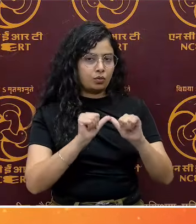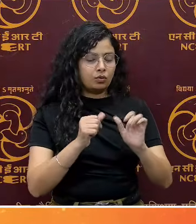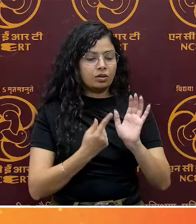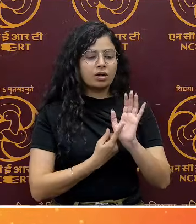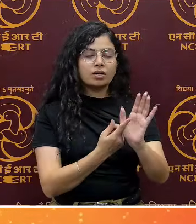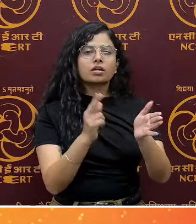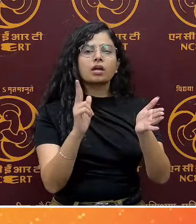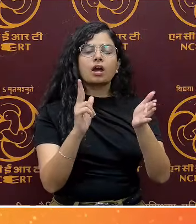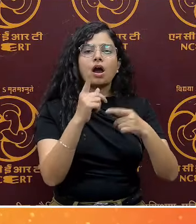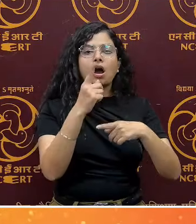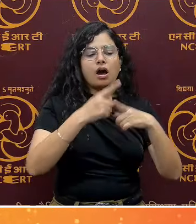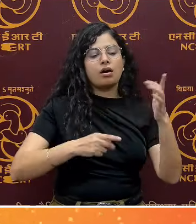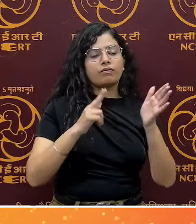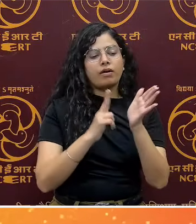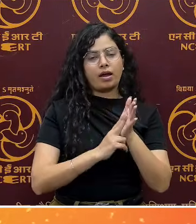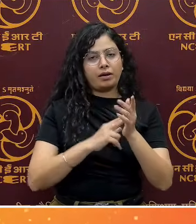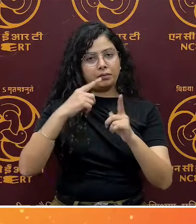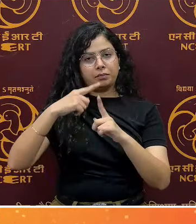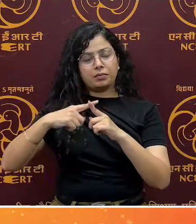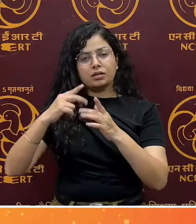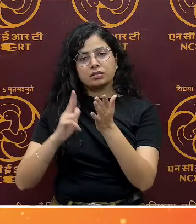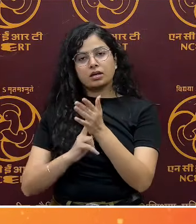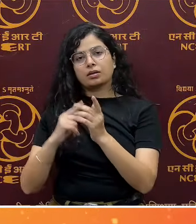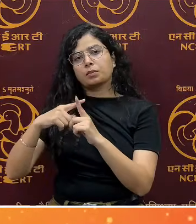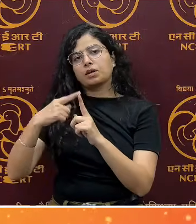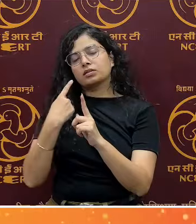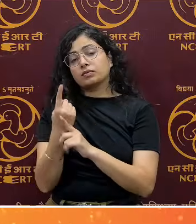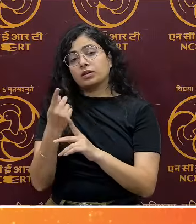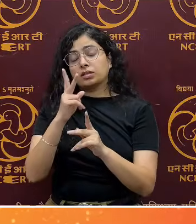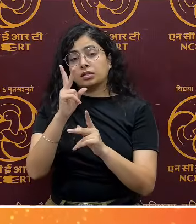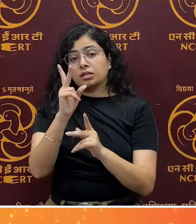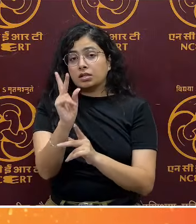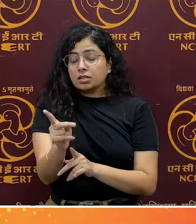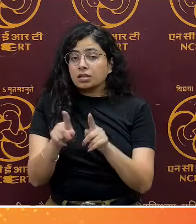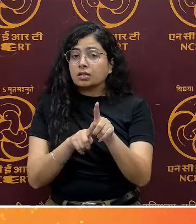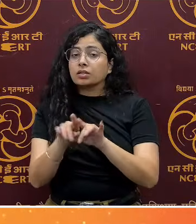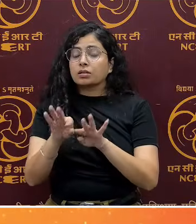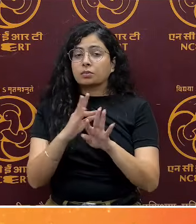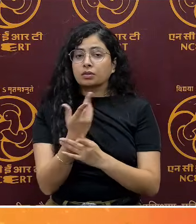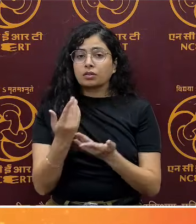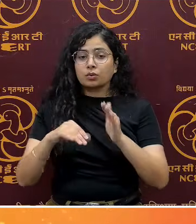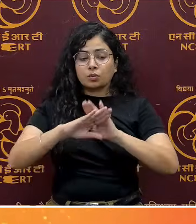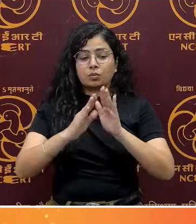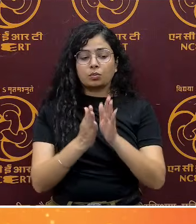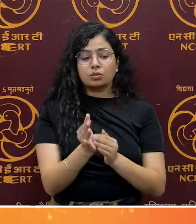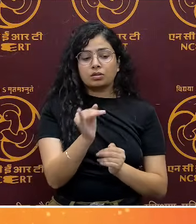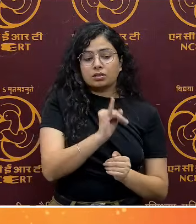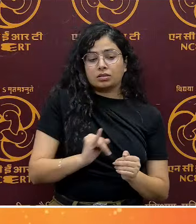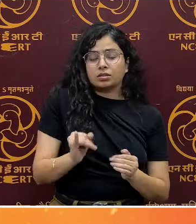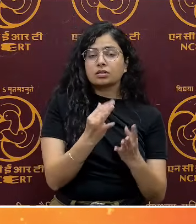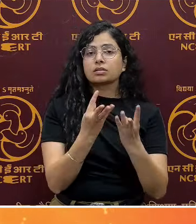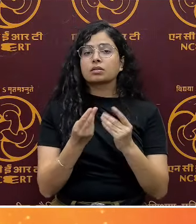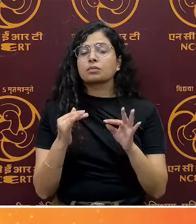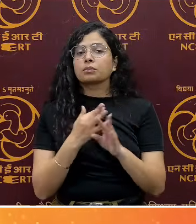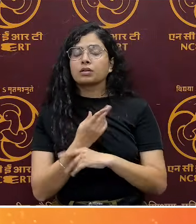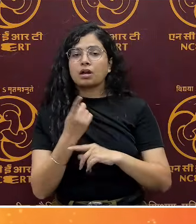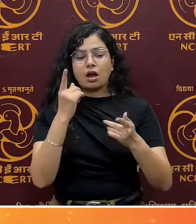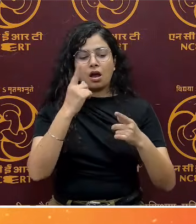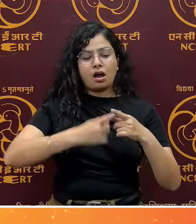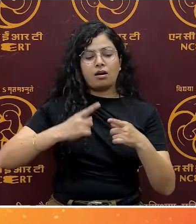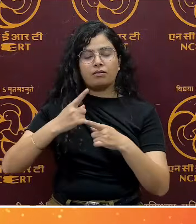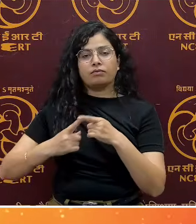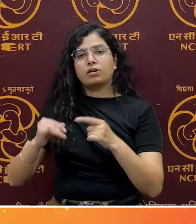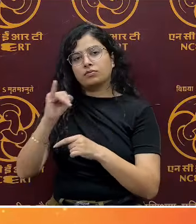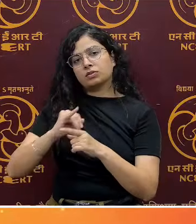1. Similarly, if you can see in the second case, the sum of 6 numbers was half of 6 into 7, that